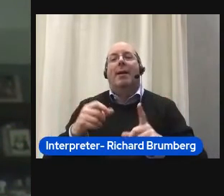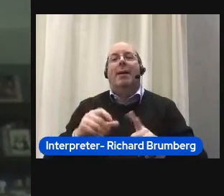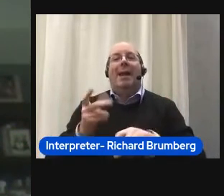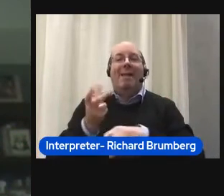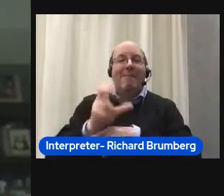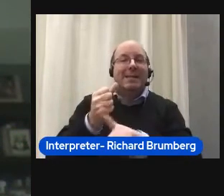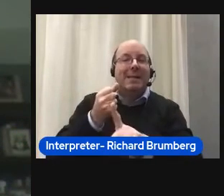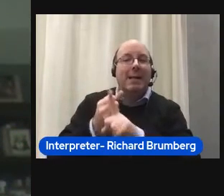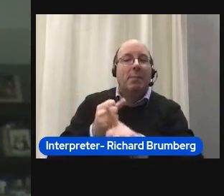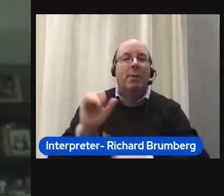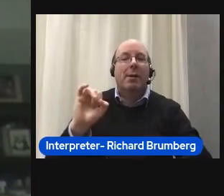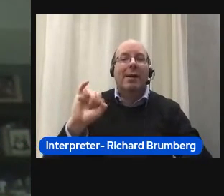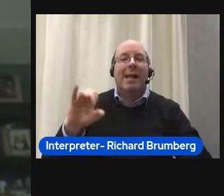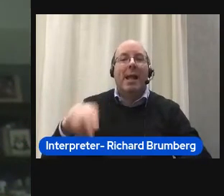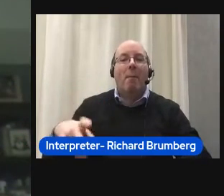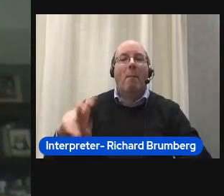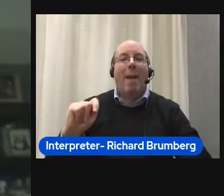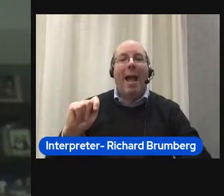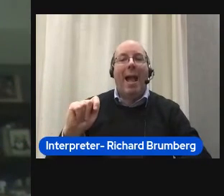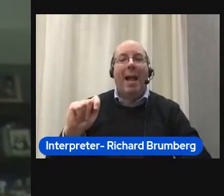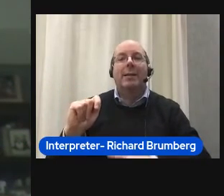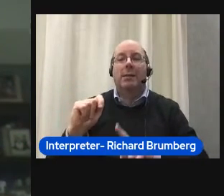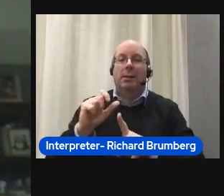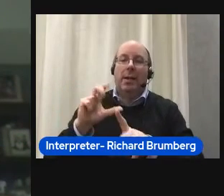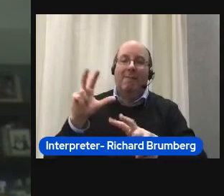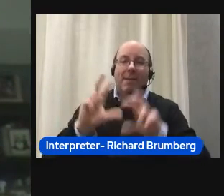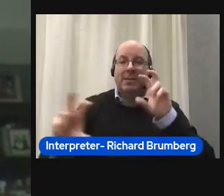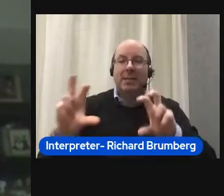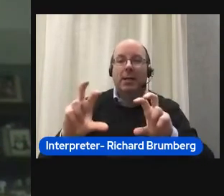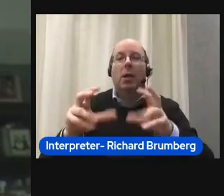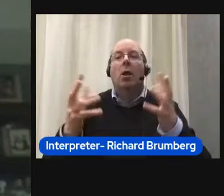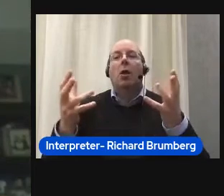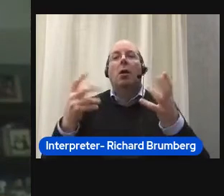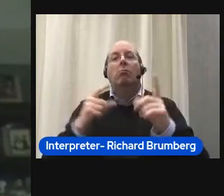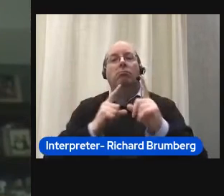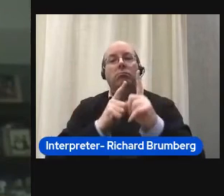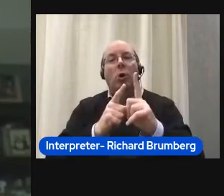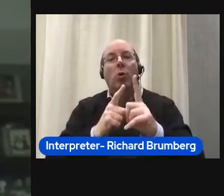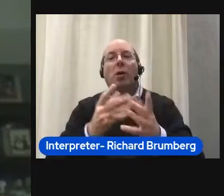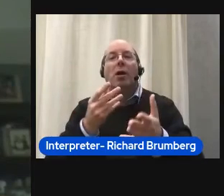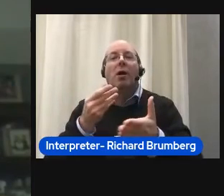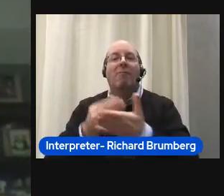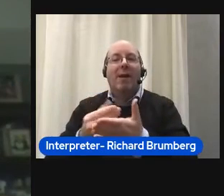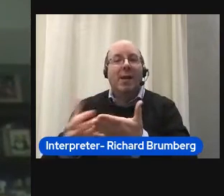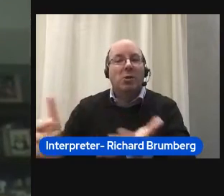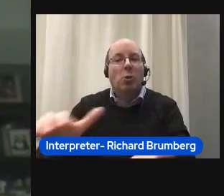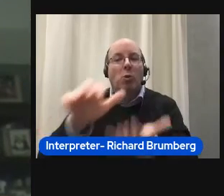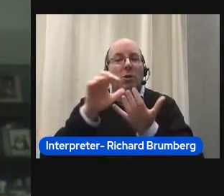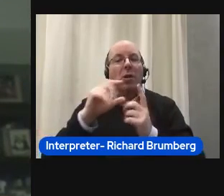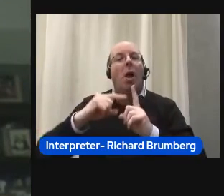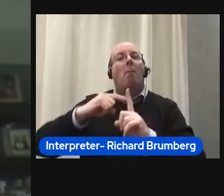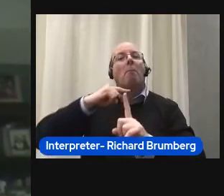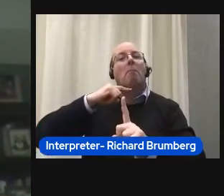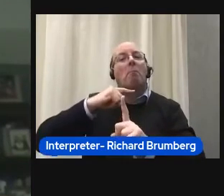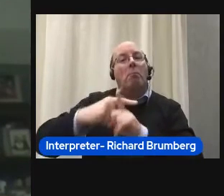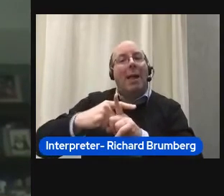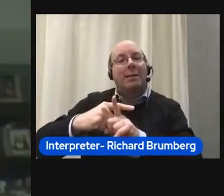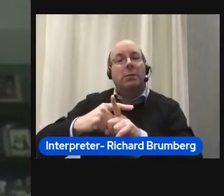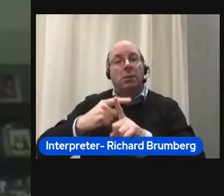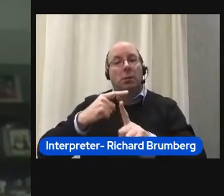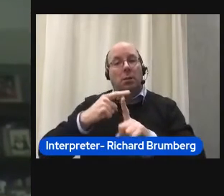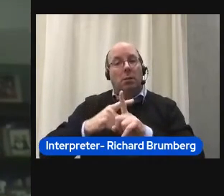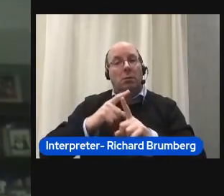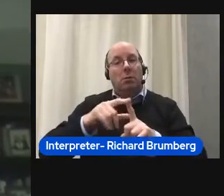general investment strategy that seeks to generate financial returns while also creating a positive social or environmental